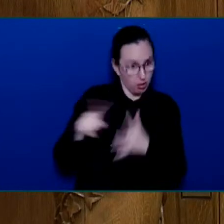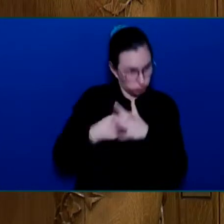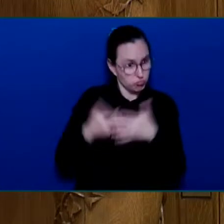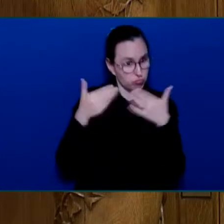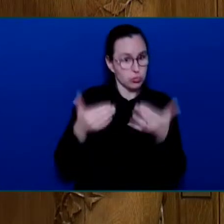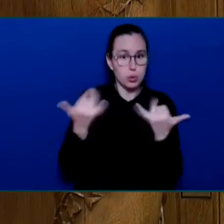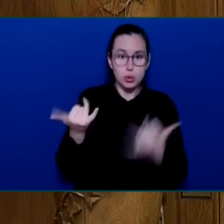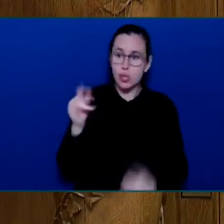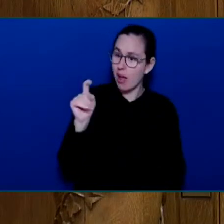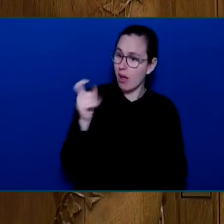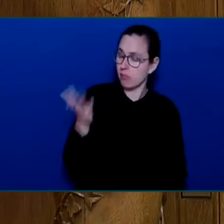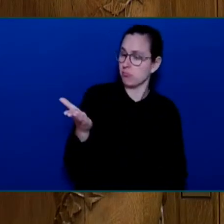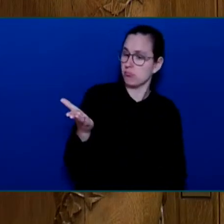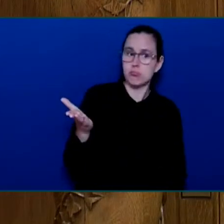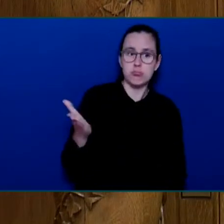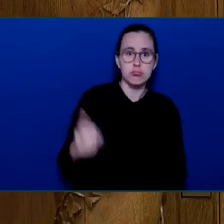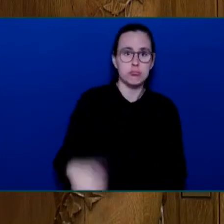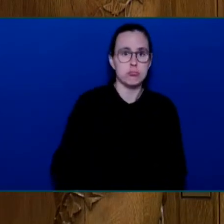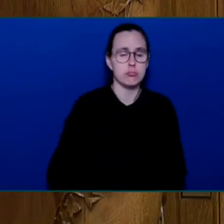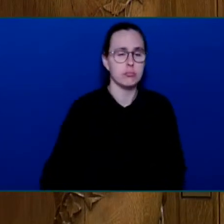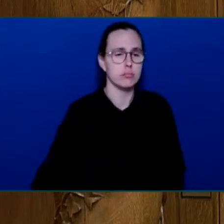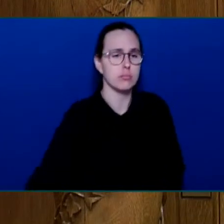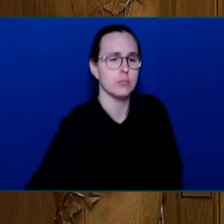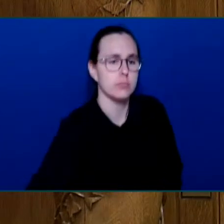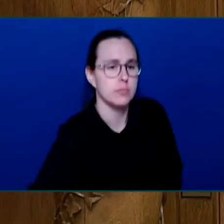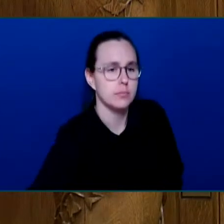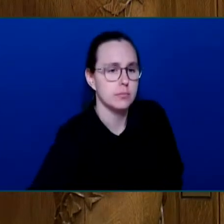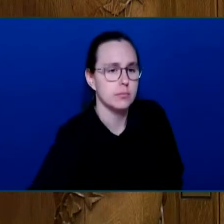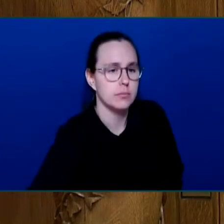Minister of Energy, Mines and Low Carbon Innovation.